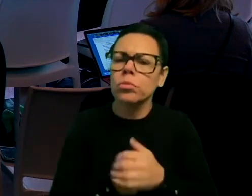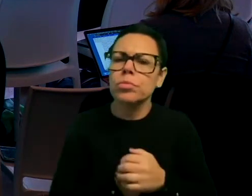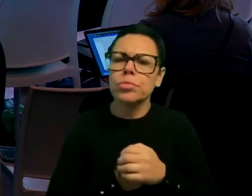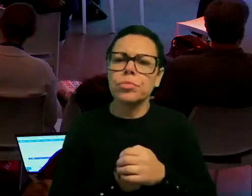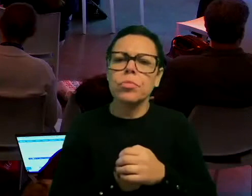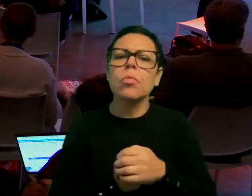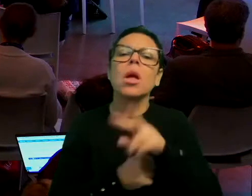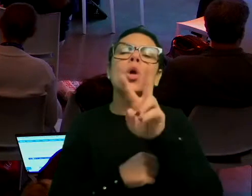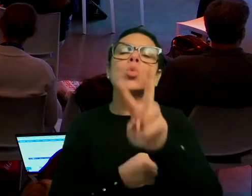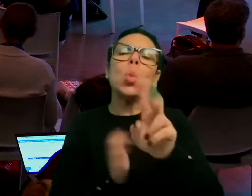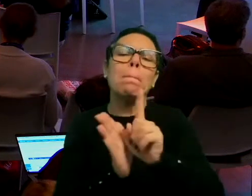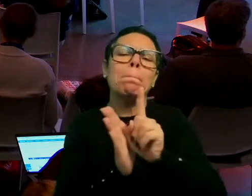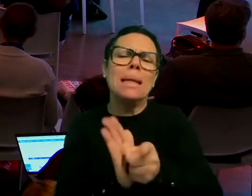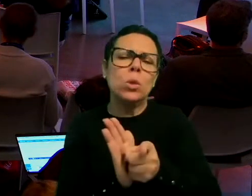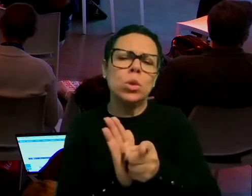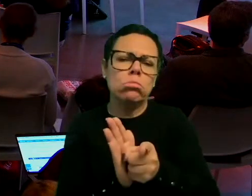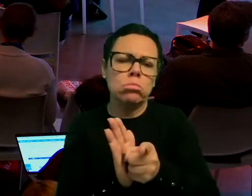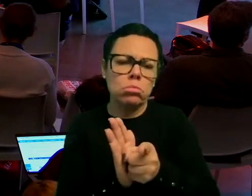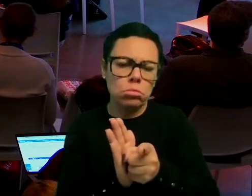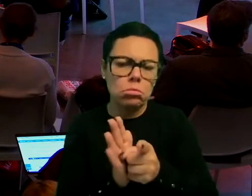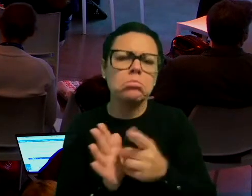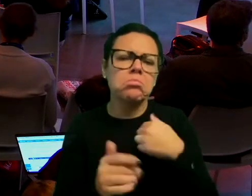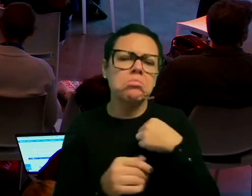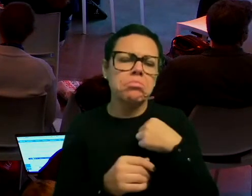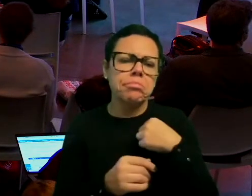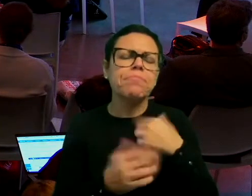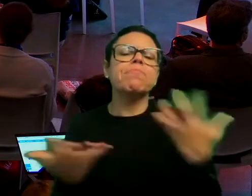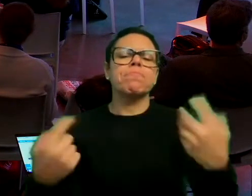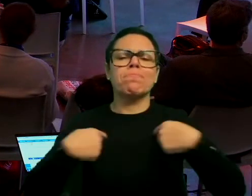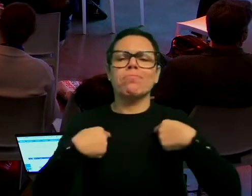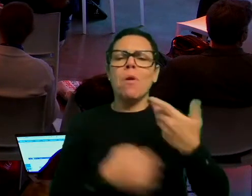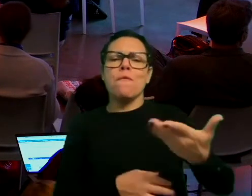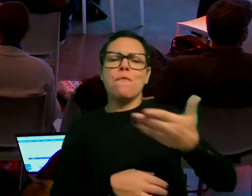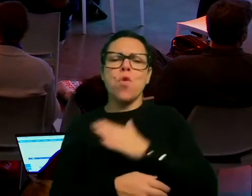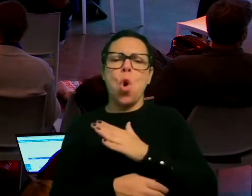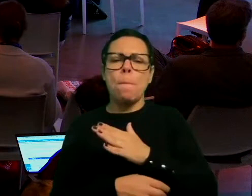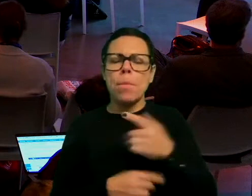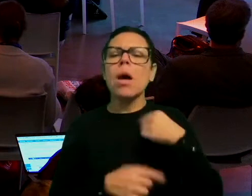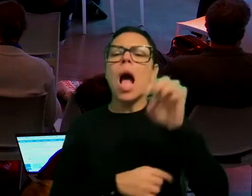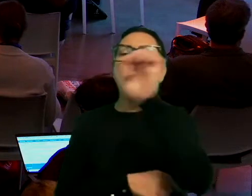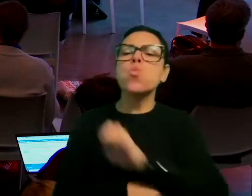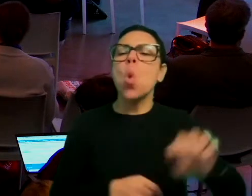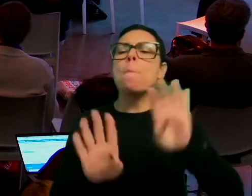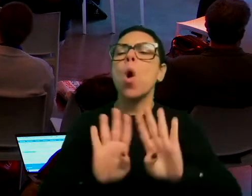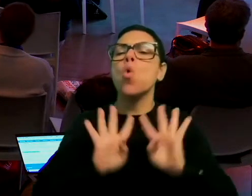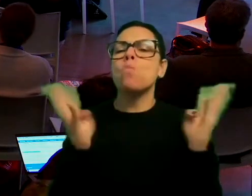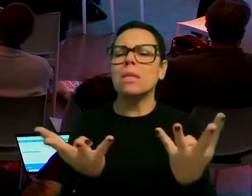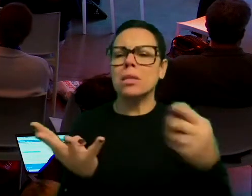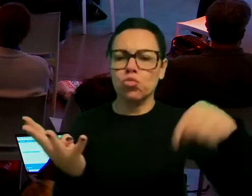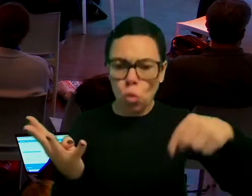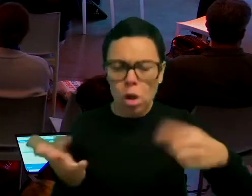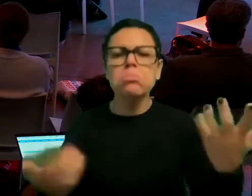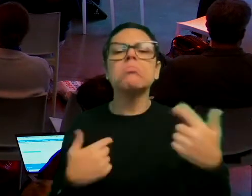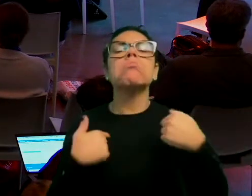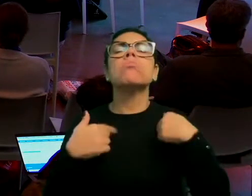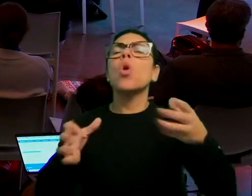name is Päivi Valkama. I'm from the European Commission, a new DG called DG Reform. Talking to Agnes here,